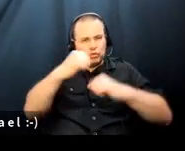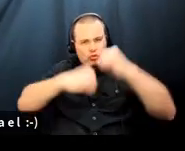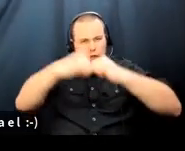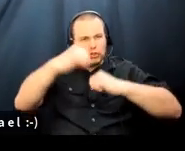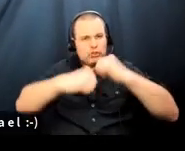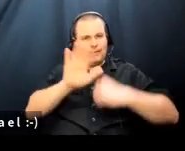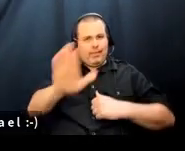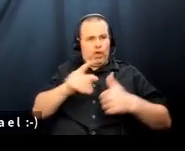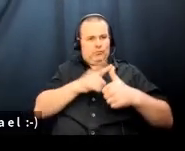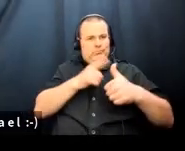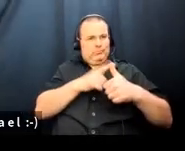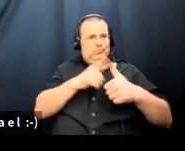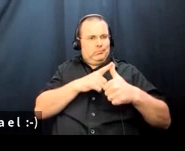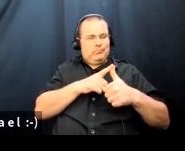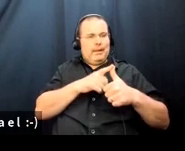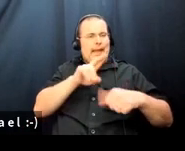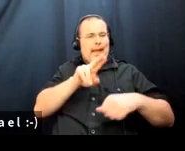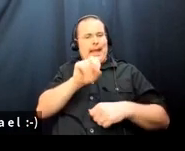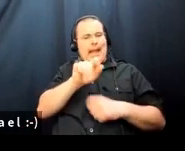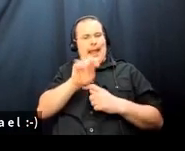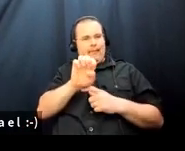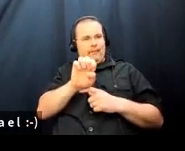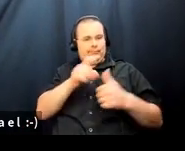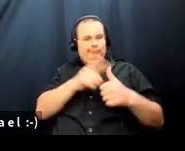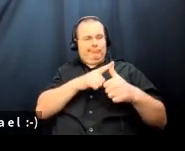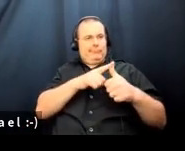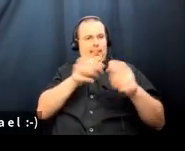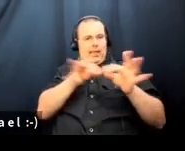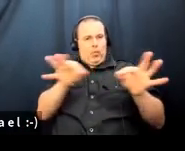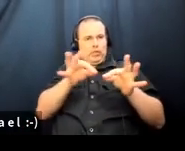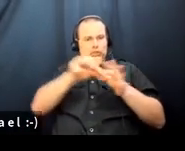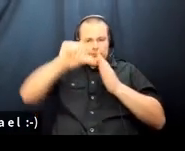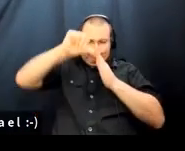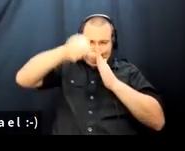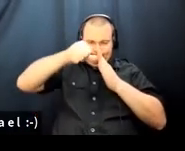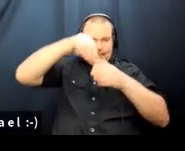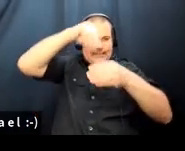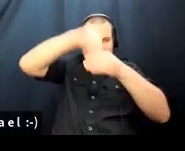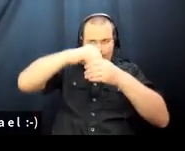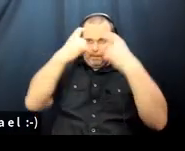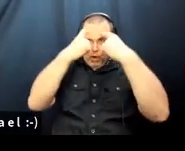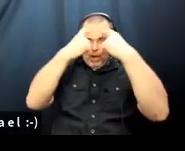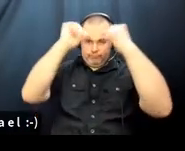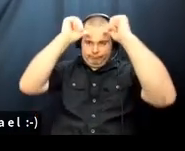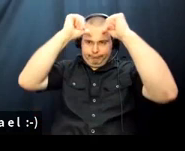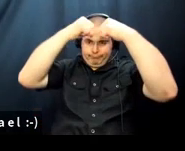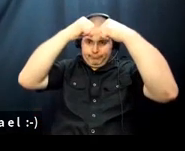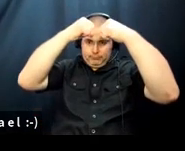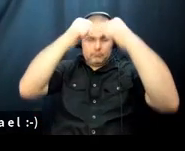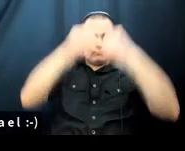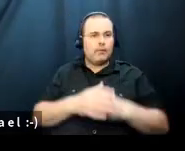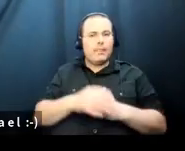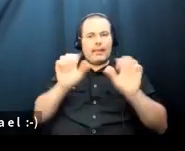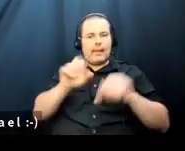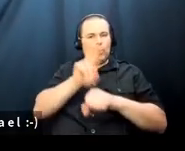brain. Infants are born with the capacity to speak any human language, to use any human